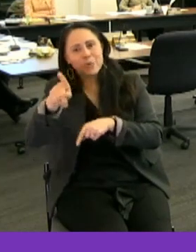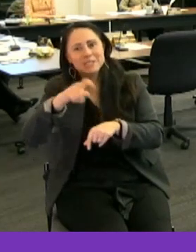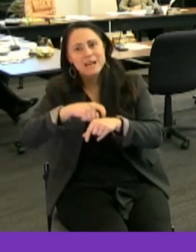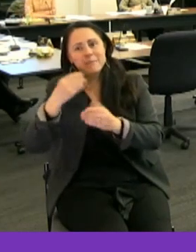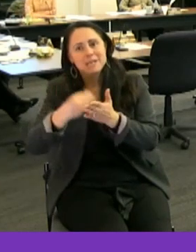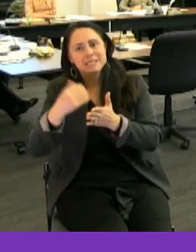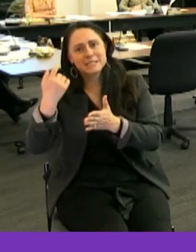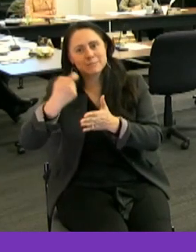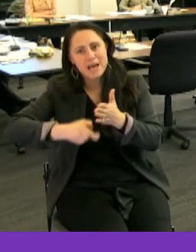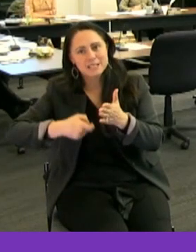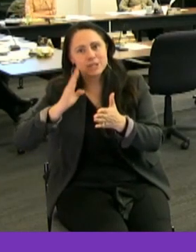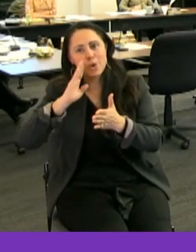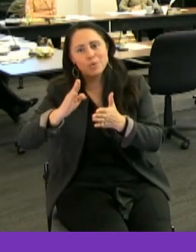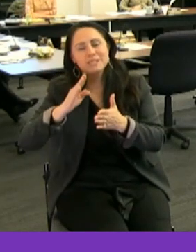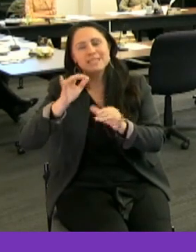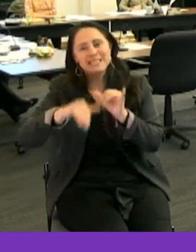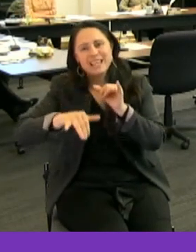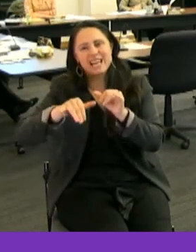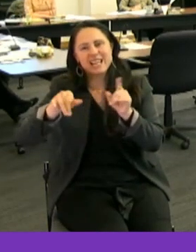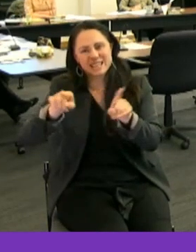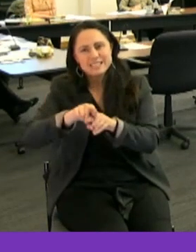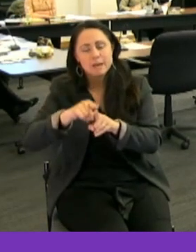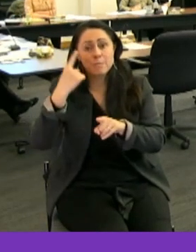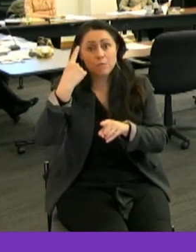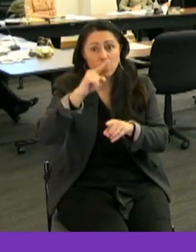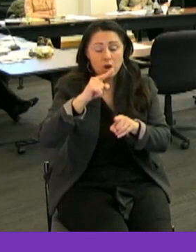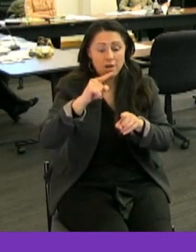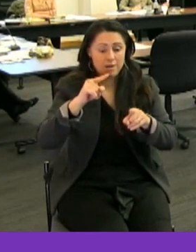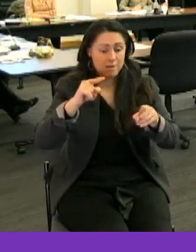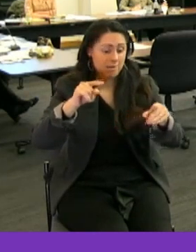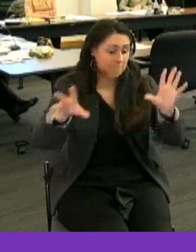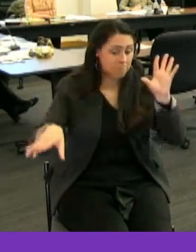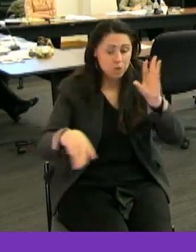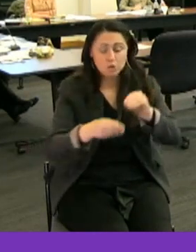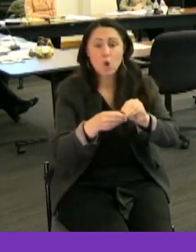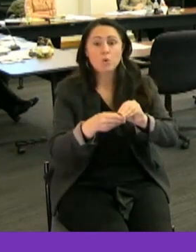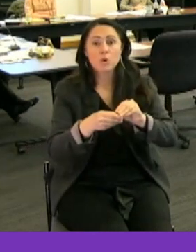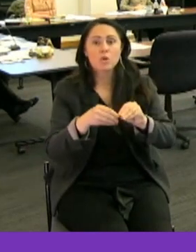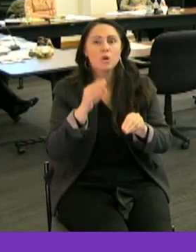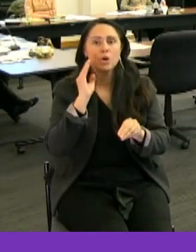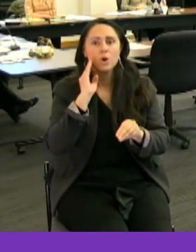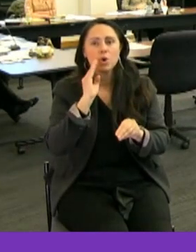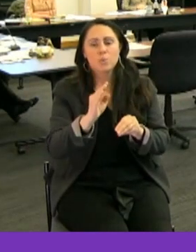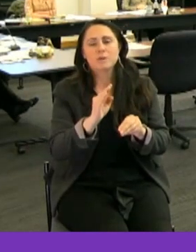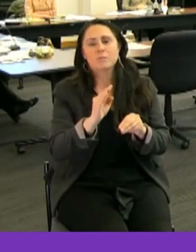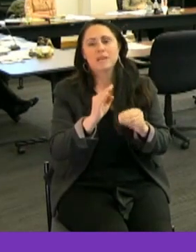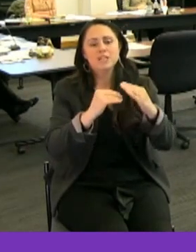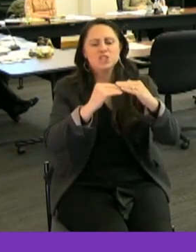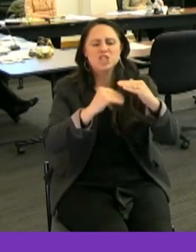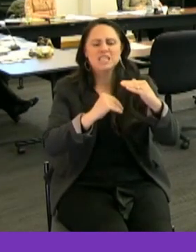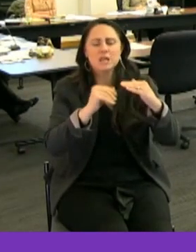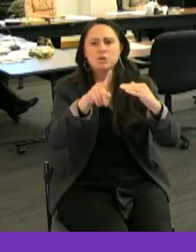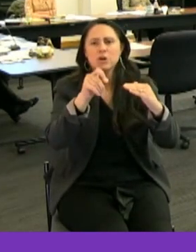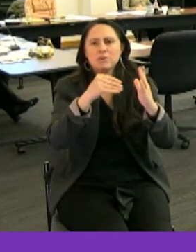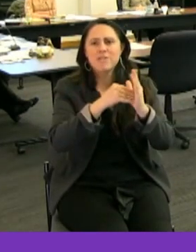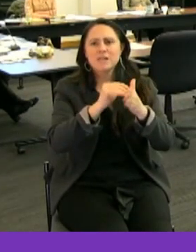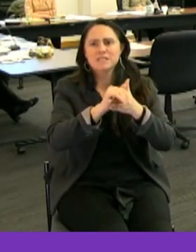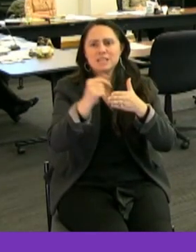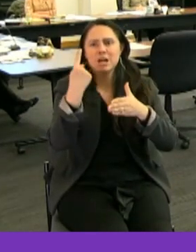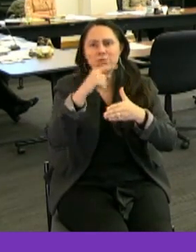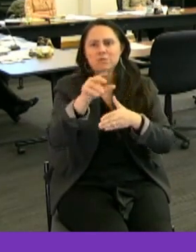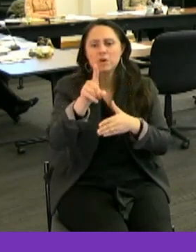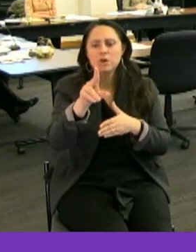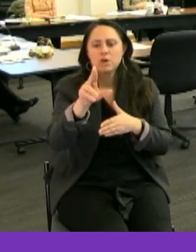that would stay the same. But for this package, the total we would be looking at would be just shy of $100,000 for